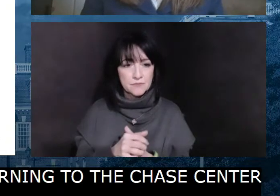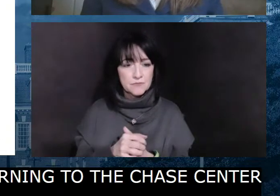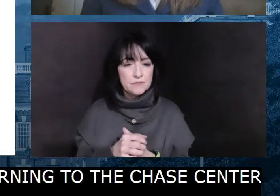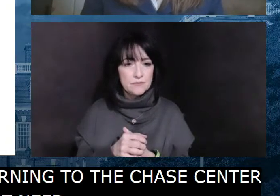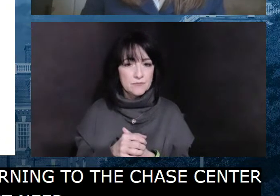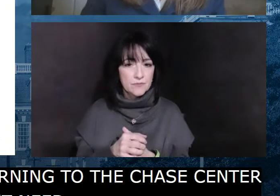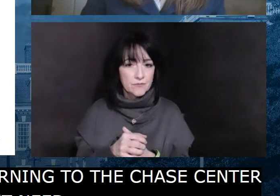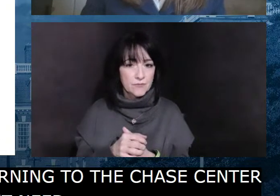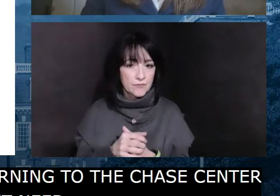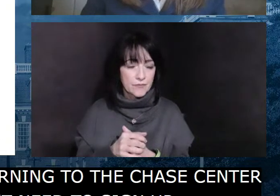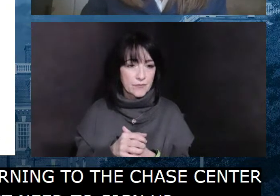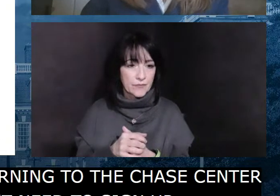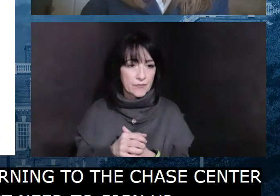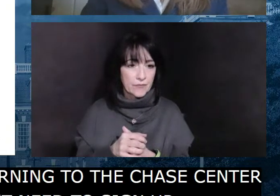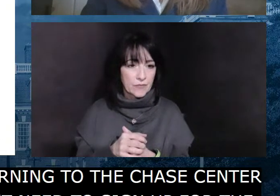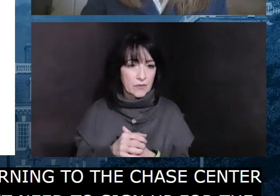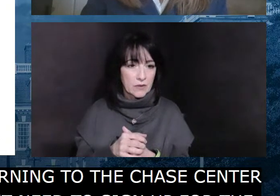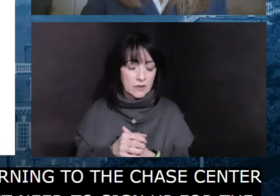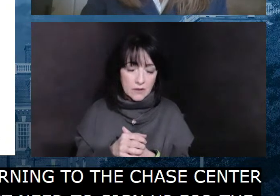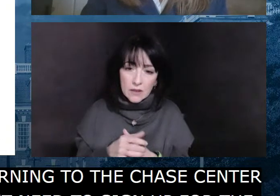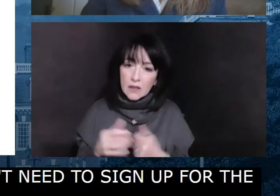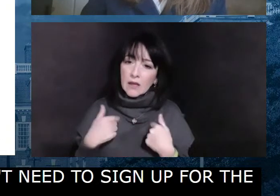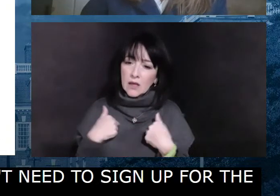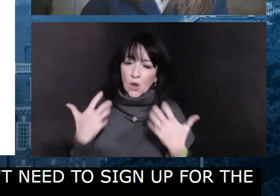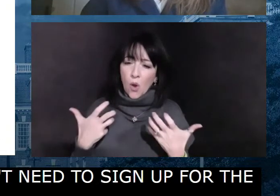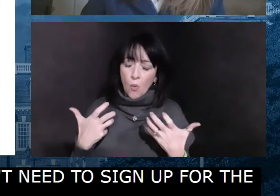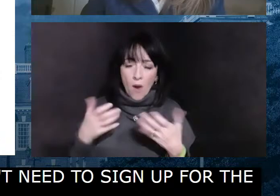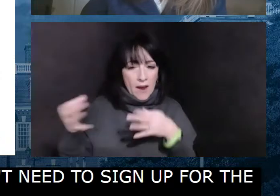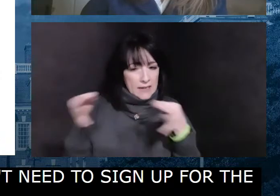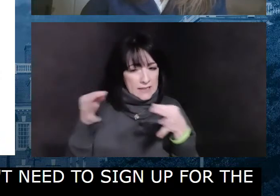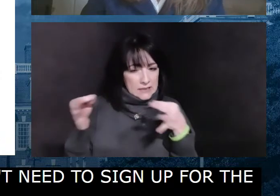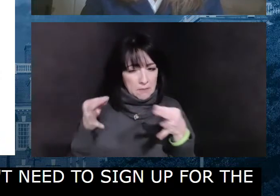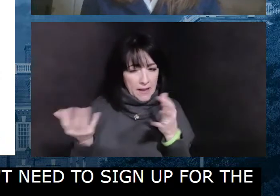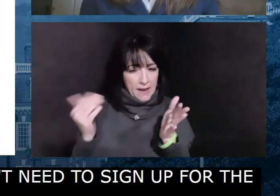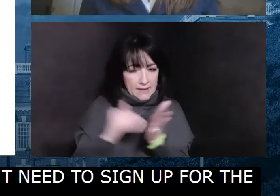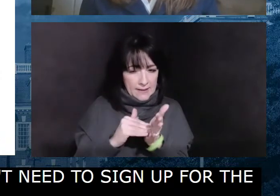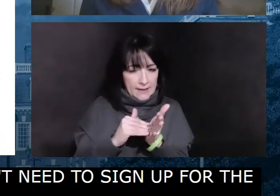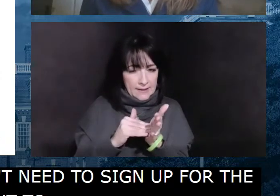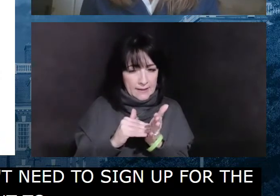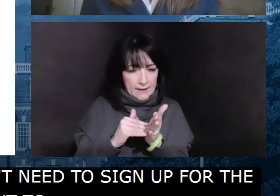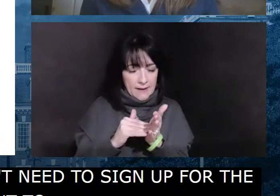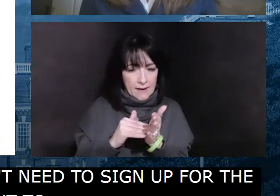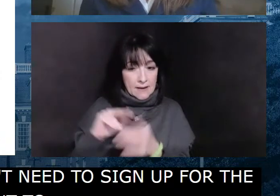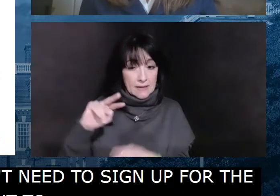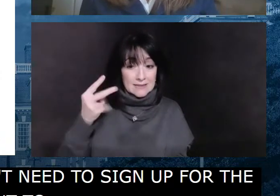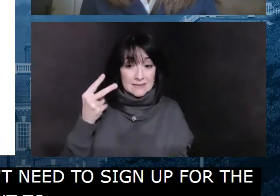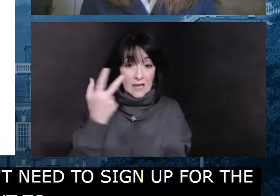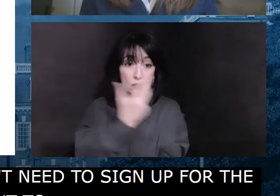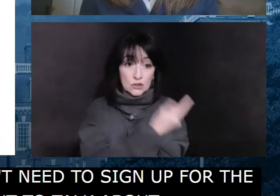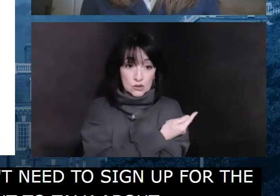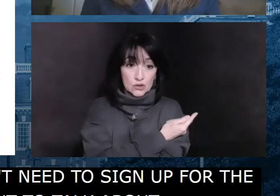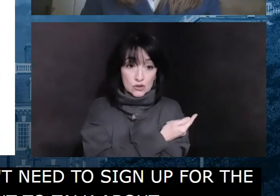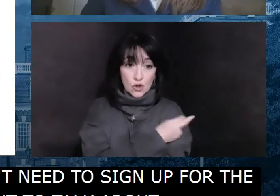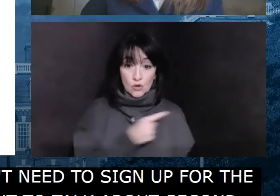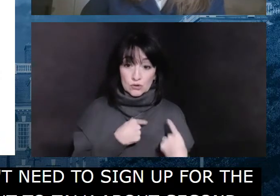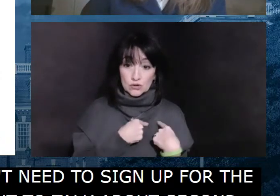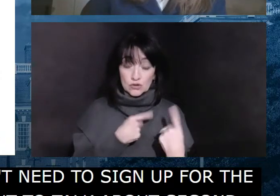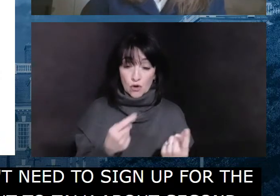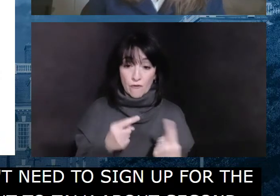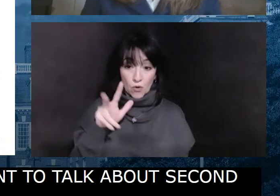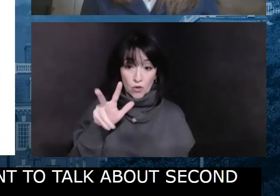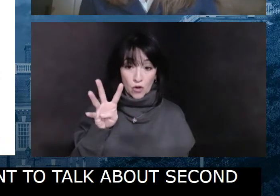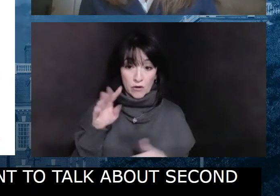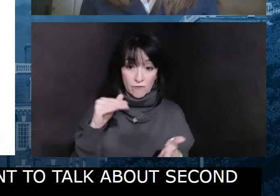talk about second doses. As I mentioned, we've had 34,000 or more second doses administered